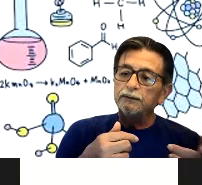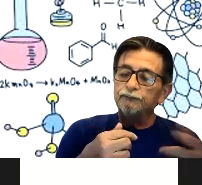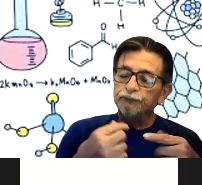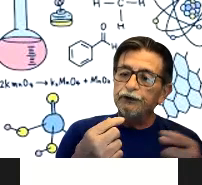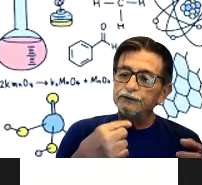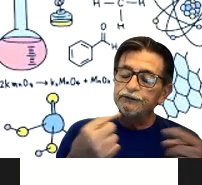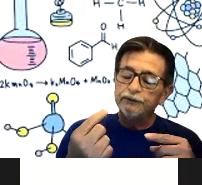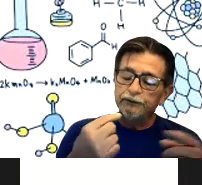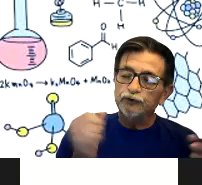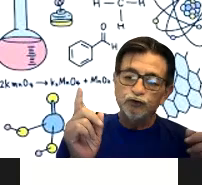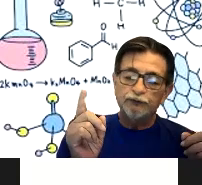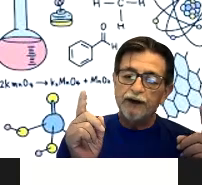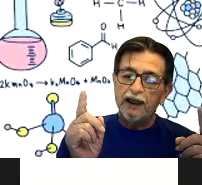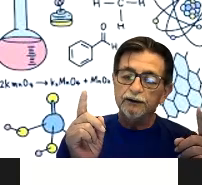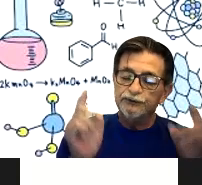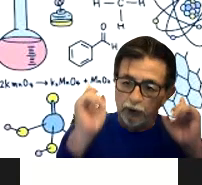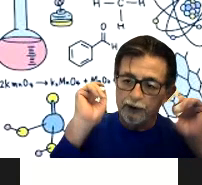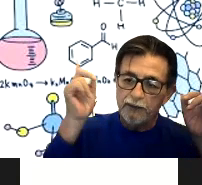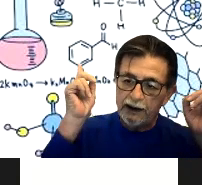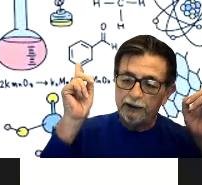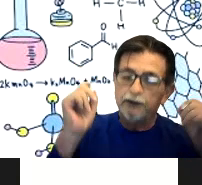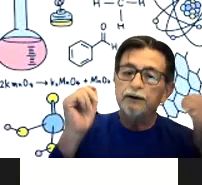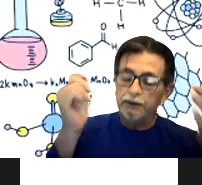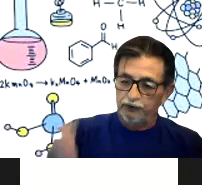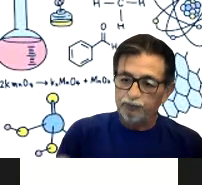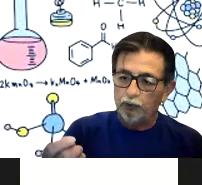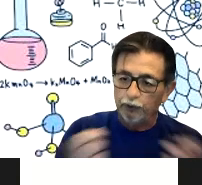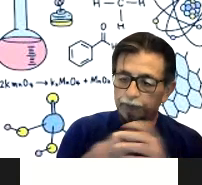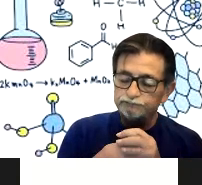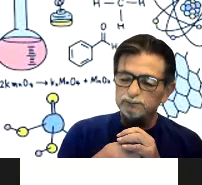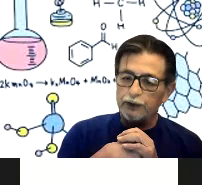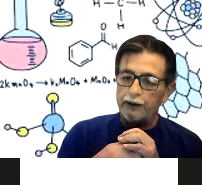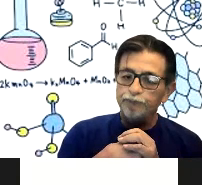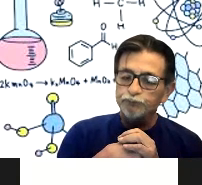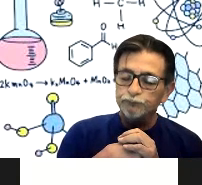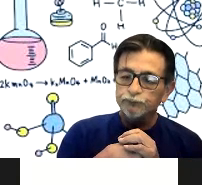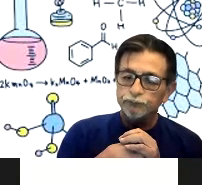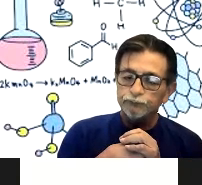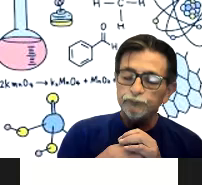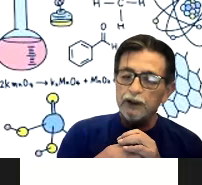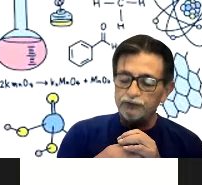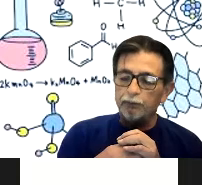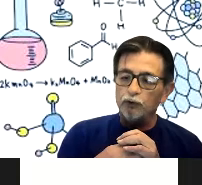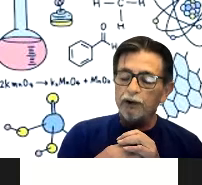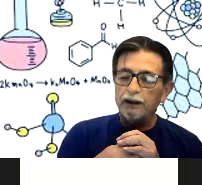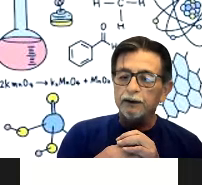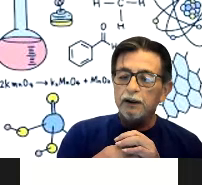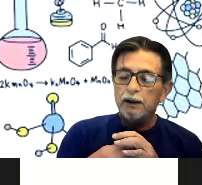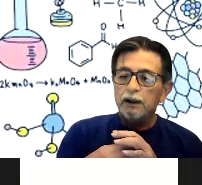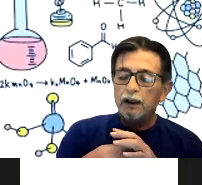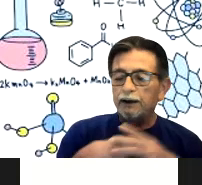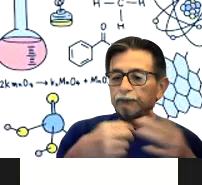chloride, there's two different atoms, so automatically it's polar, okay? It's a polar